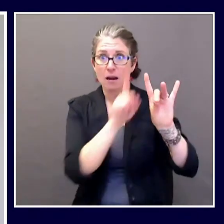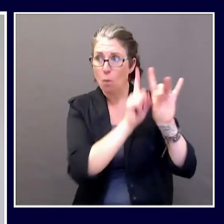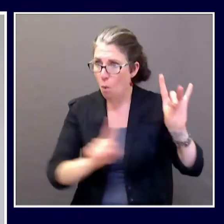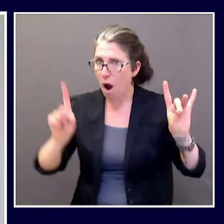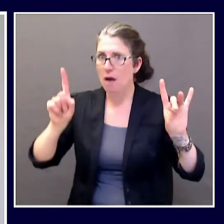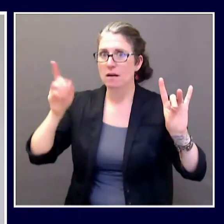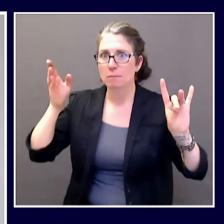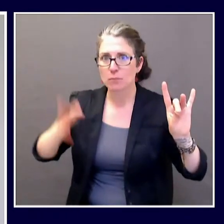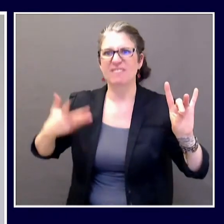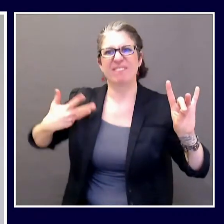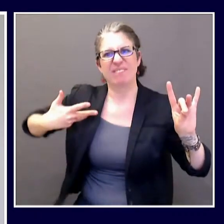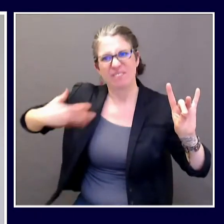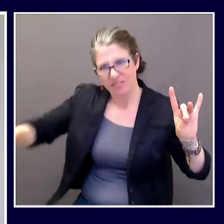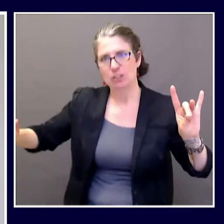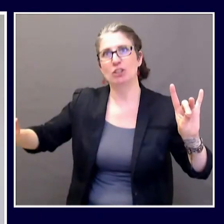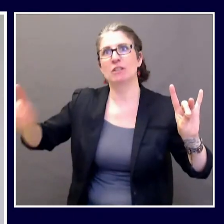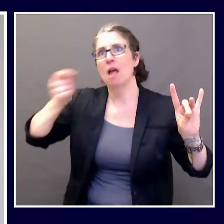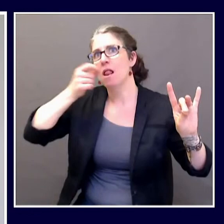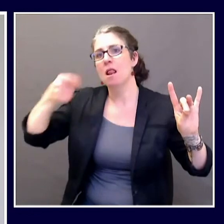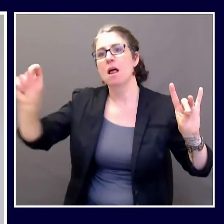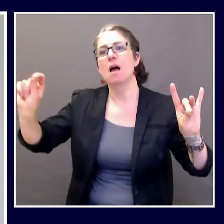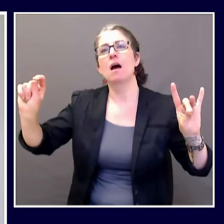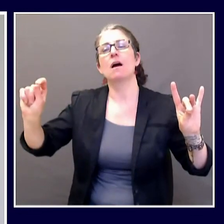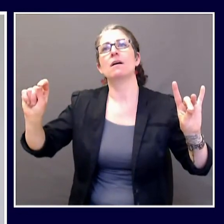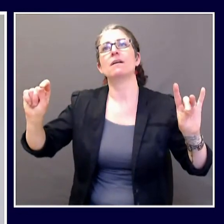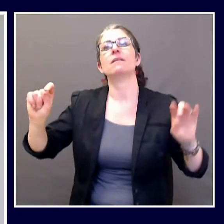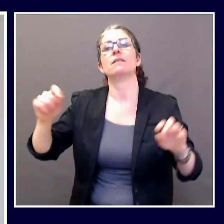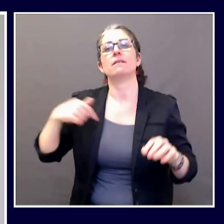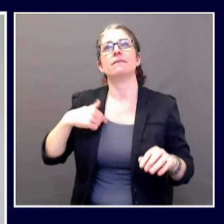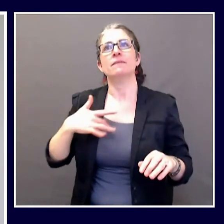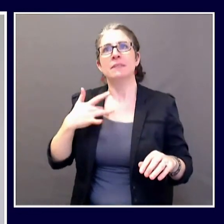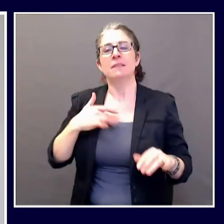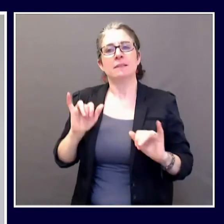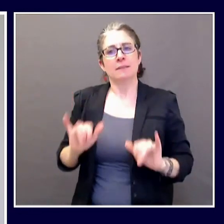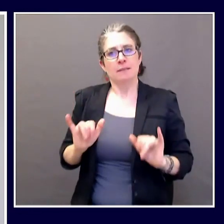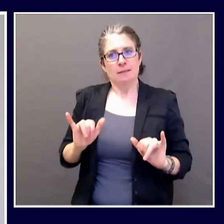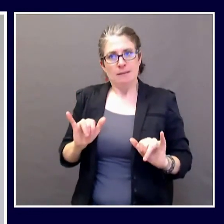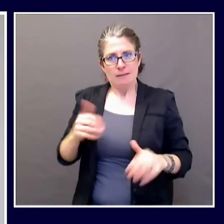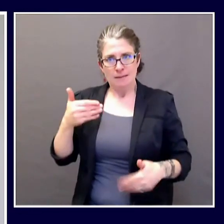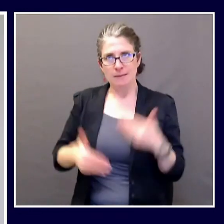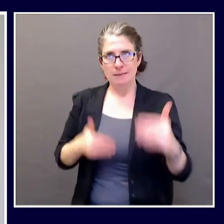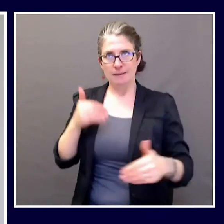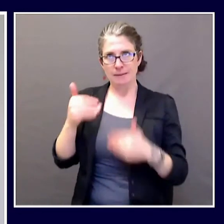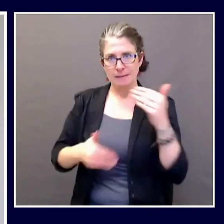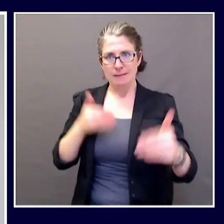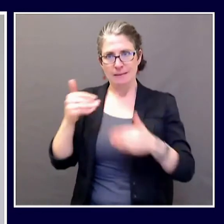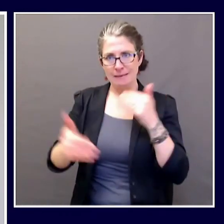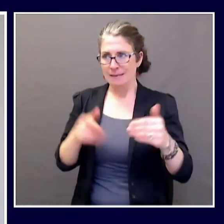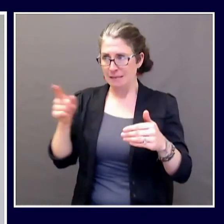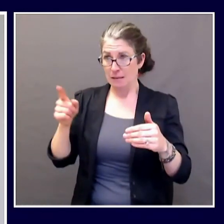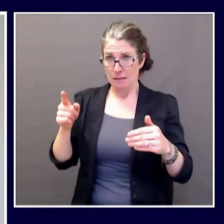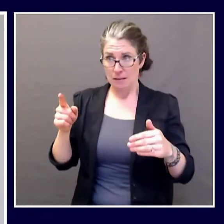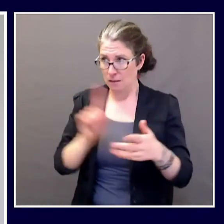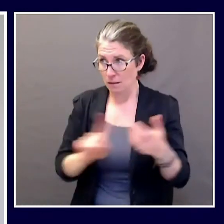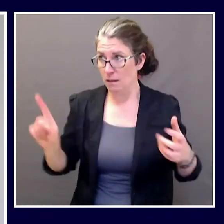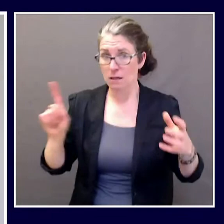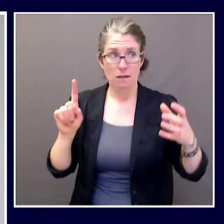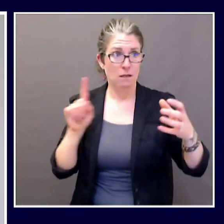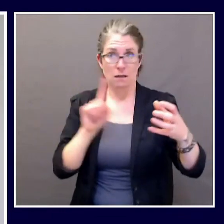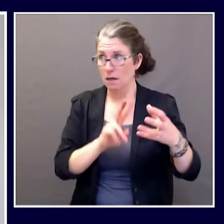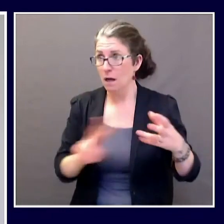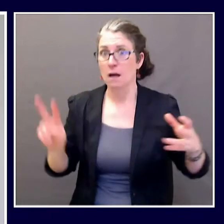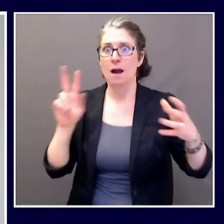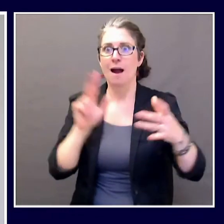recovery. Now, our future will be different from our recent past, but there will be a